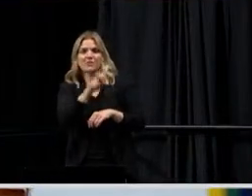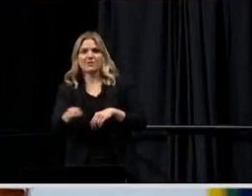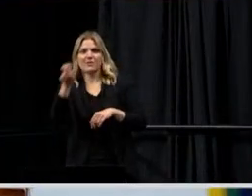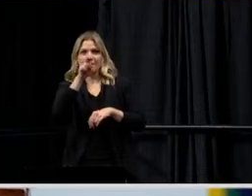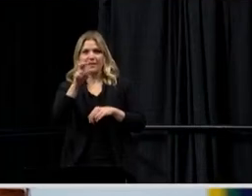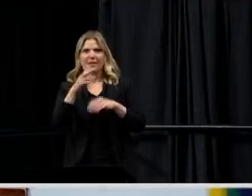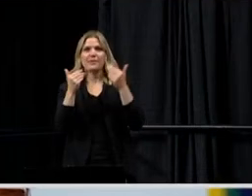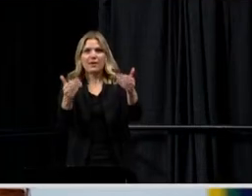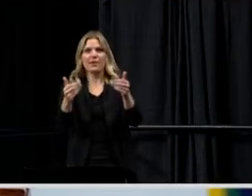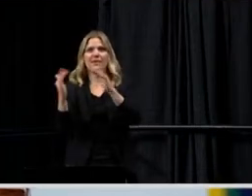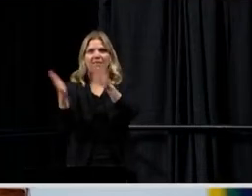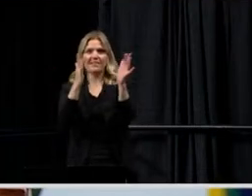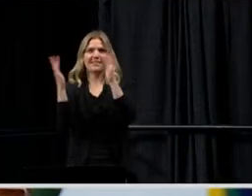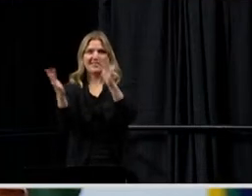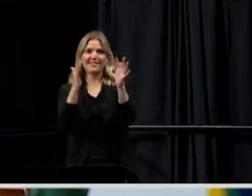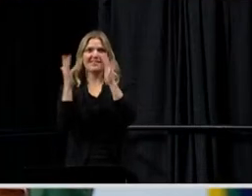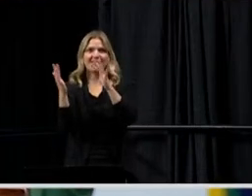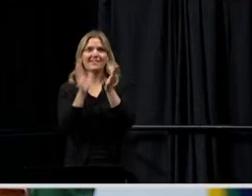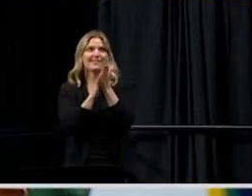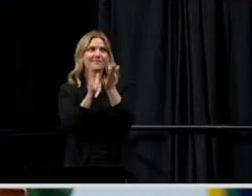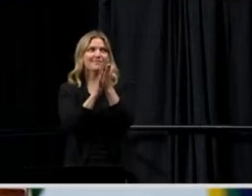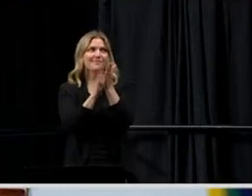round of applause.